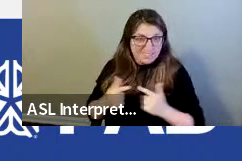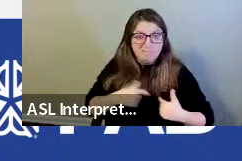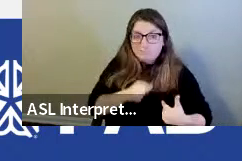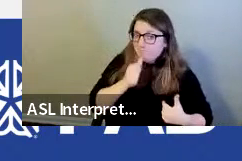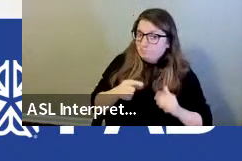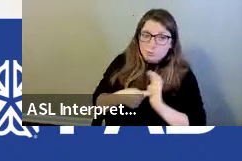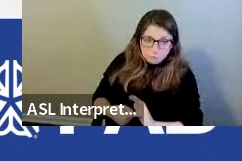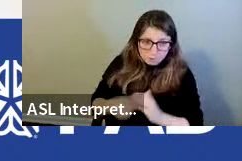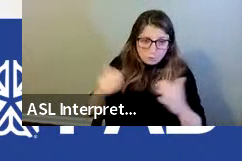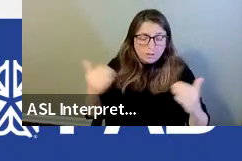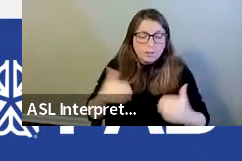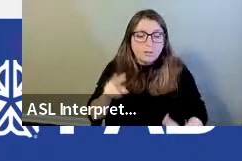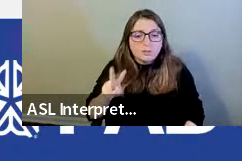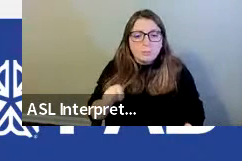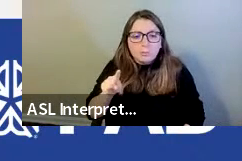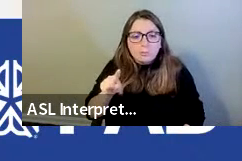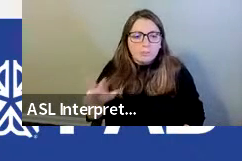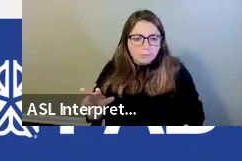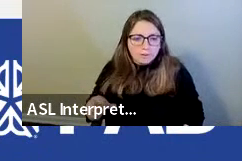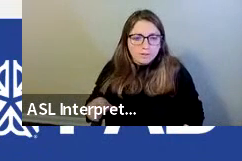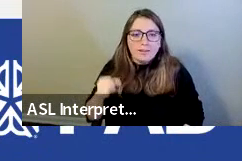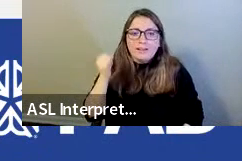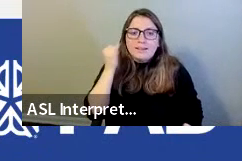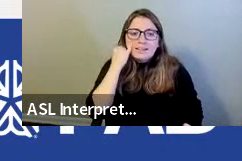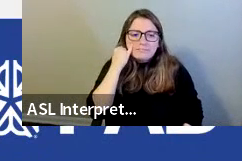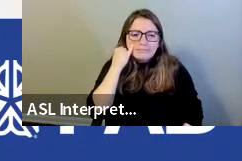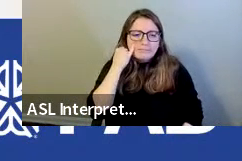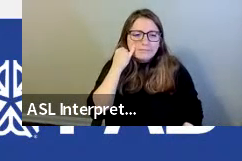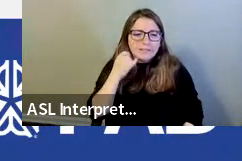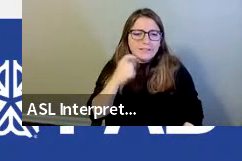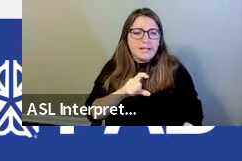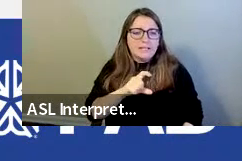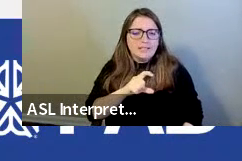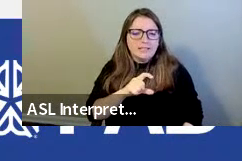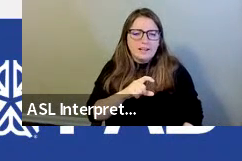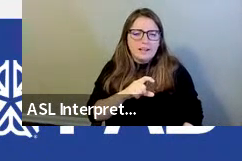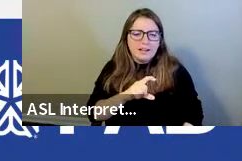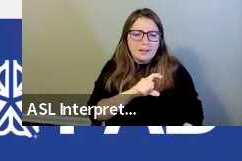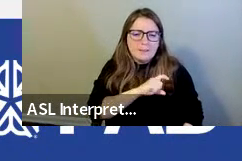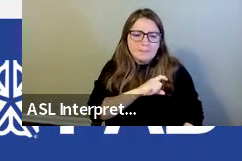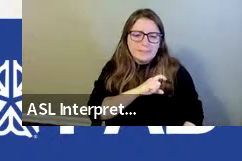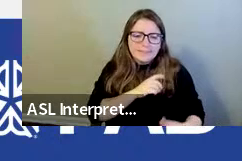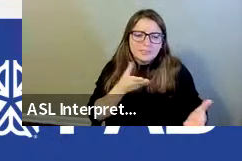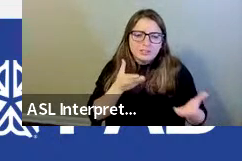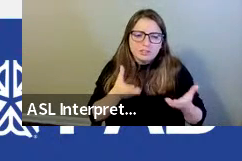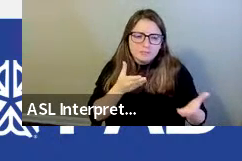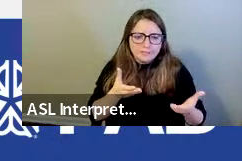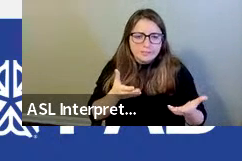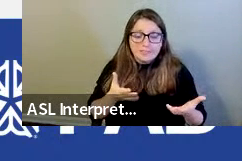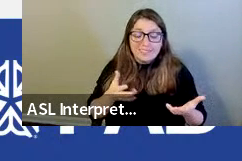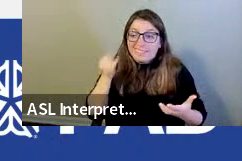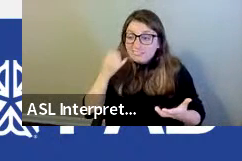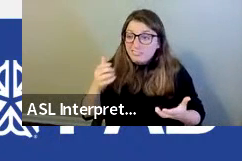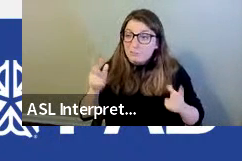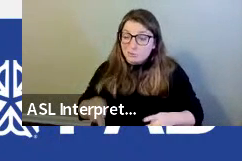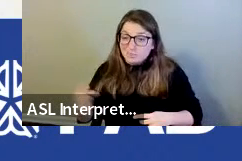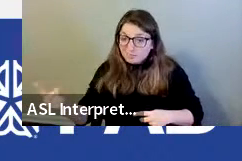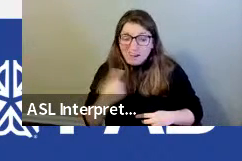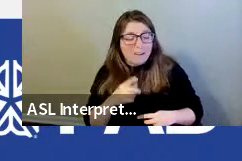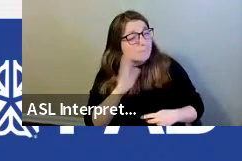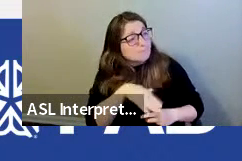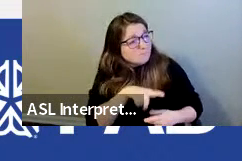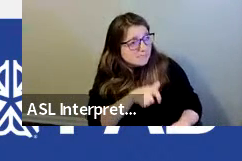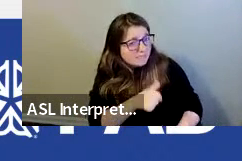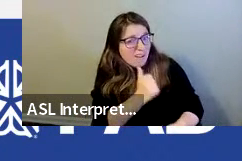all possible police services to any citizen seeking information, or 3.6, accepting rewards for